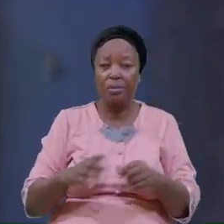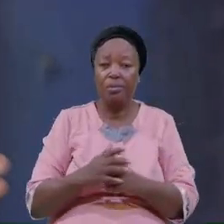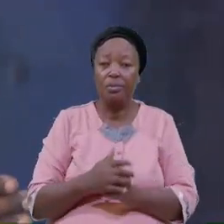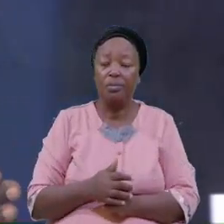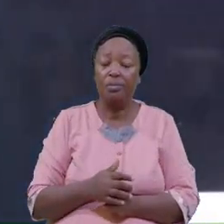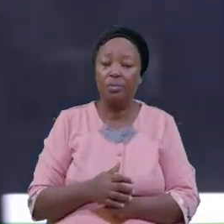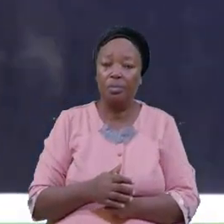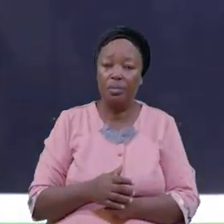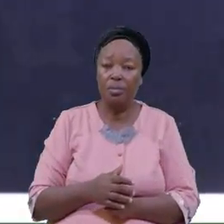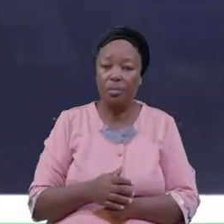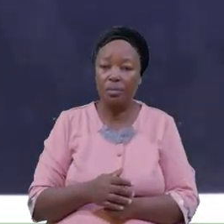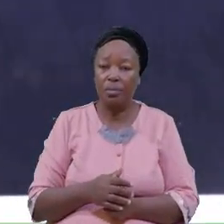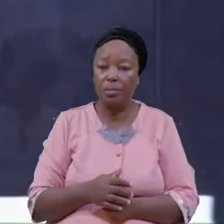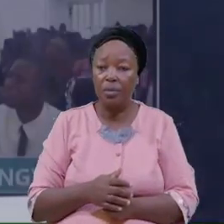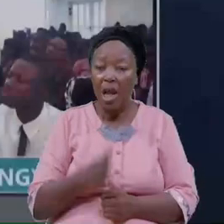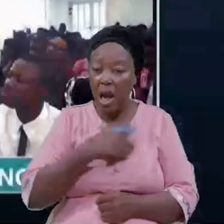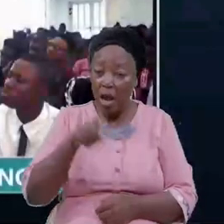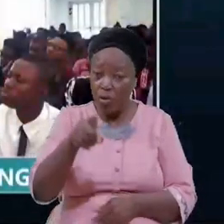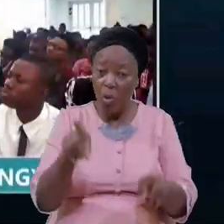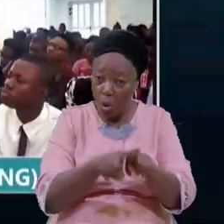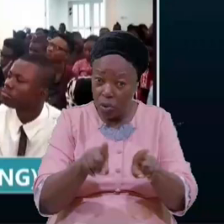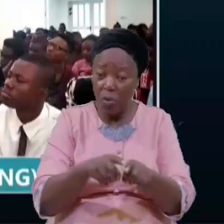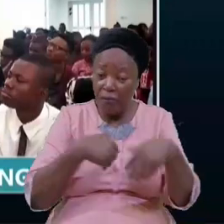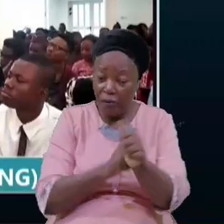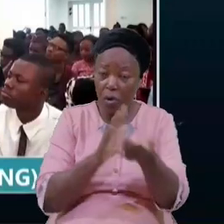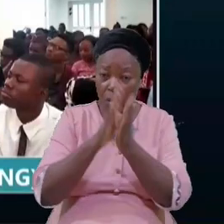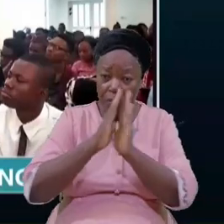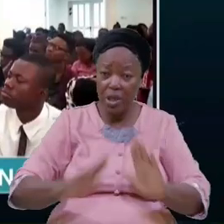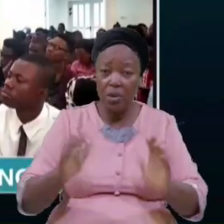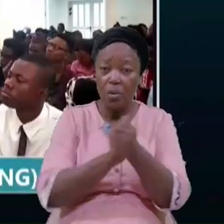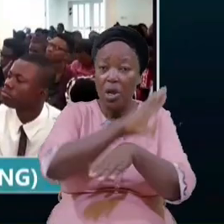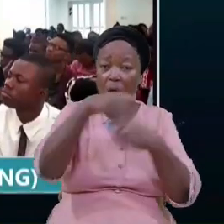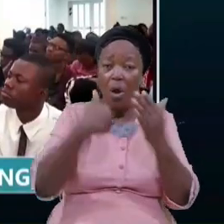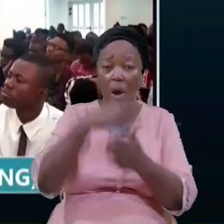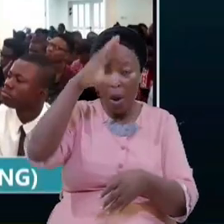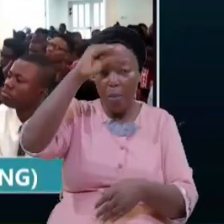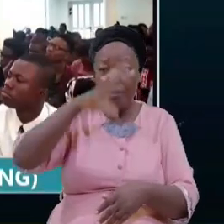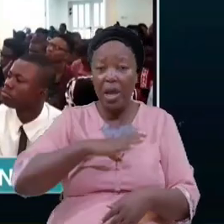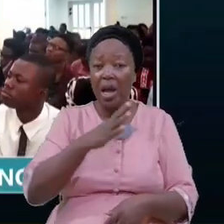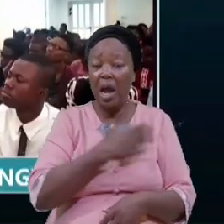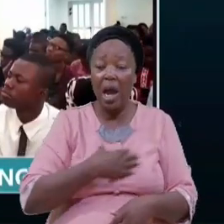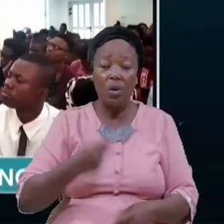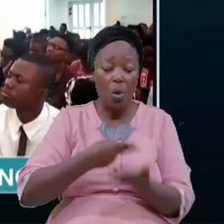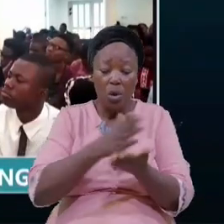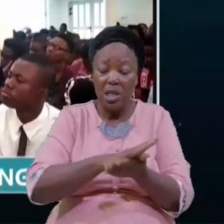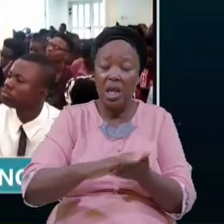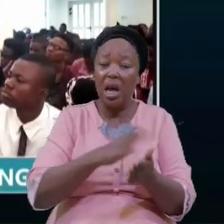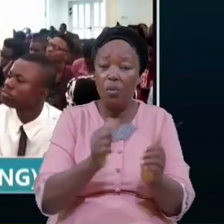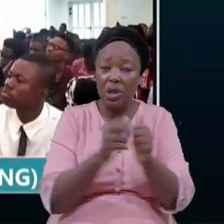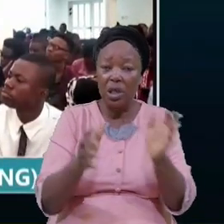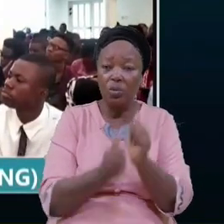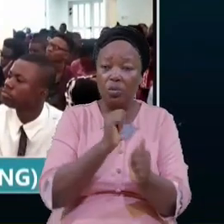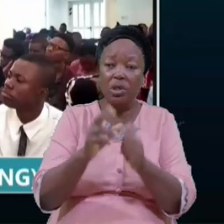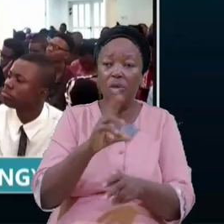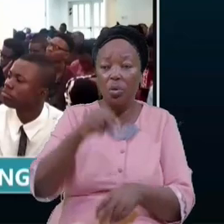laquelle personne ne and verra le Seigneur. And you also follow peace with all men and holiness, without which no man shall see the Lord.